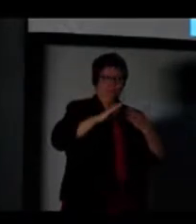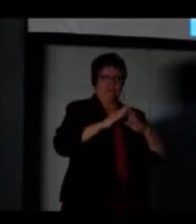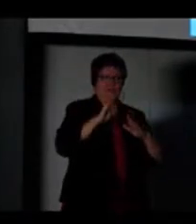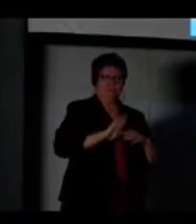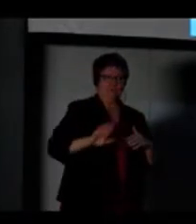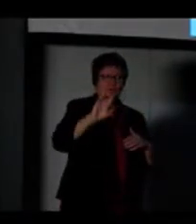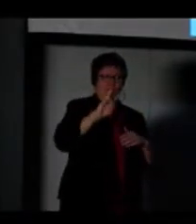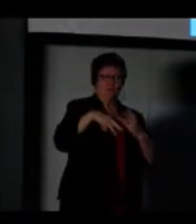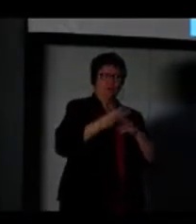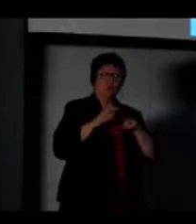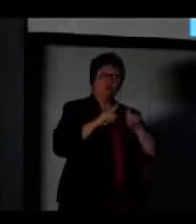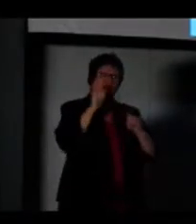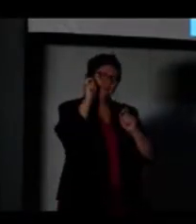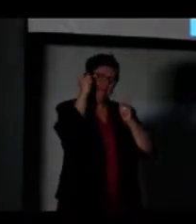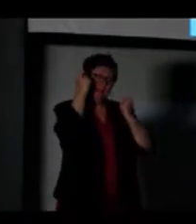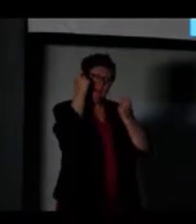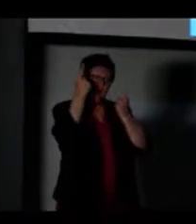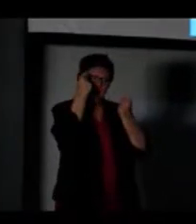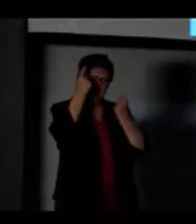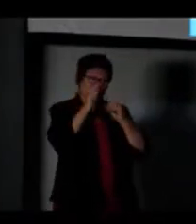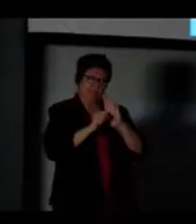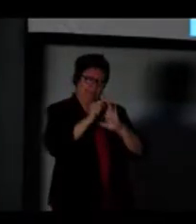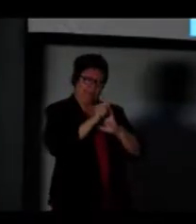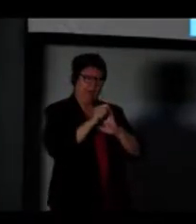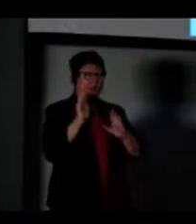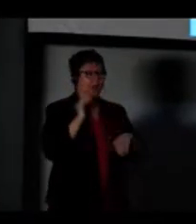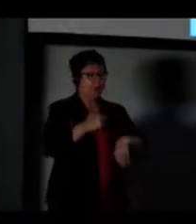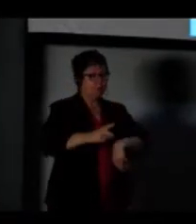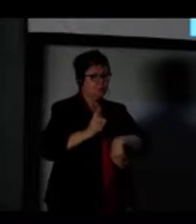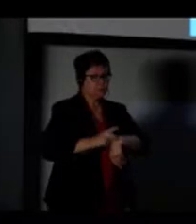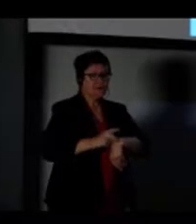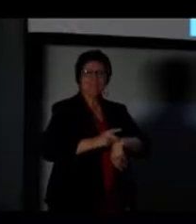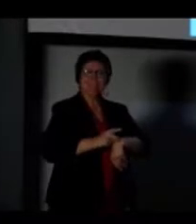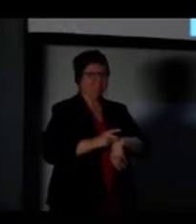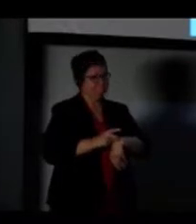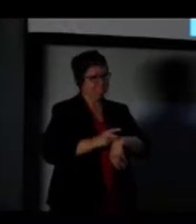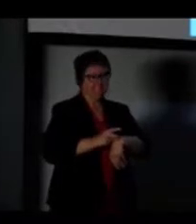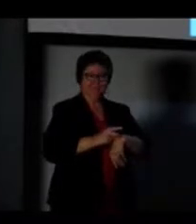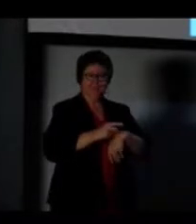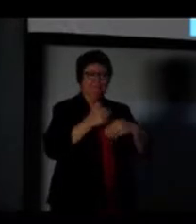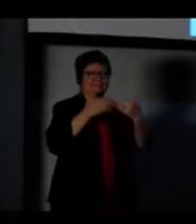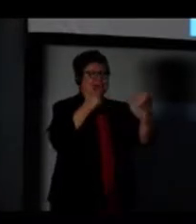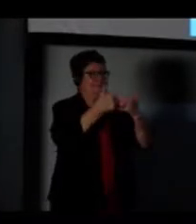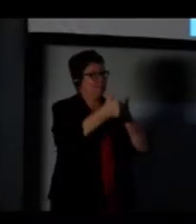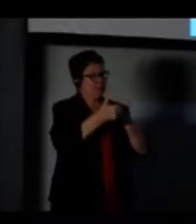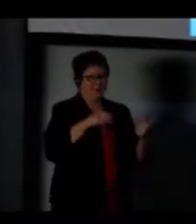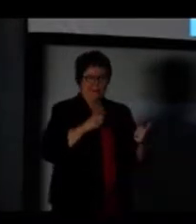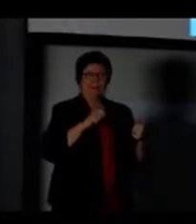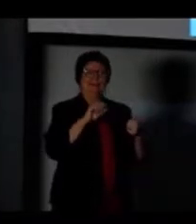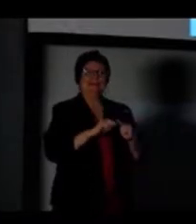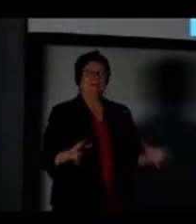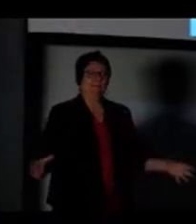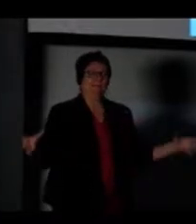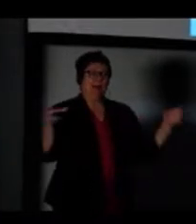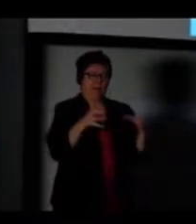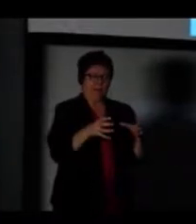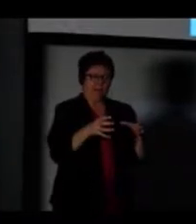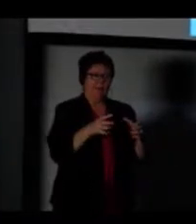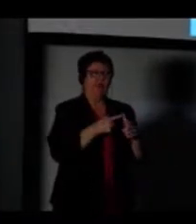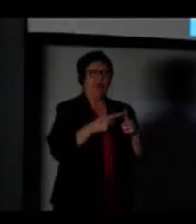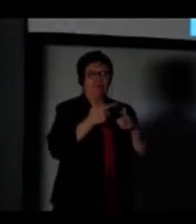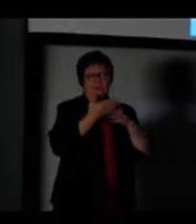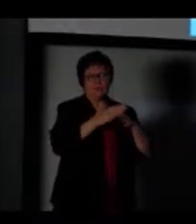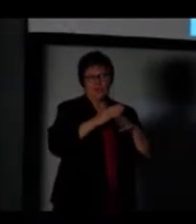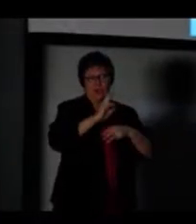the Enlightenment. Our duty now, I think, is to put those collections back together and to share them globally. Now, that's a